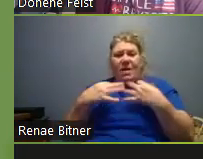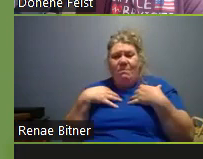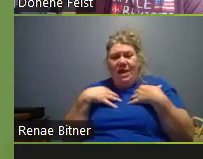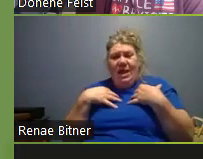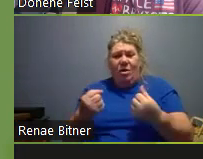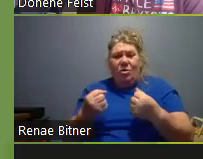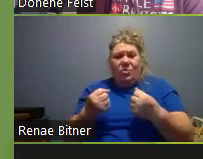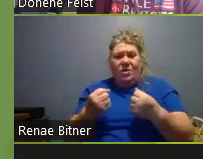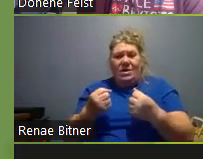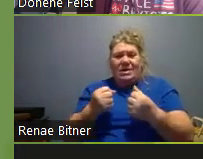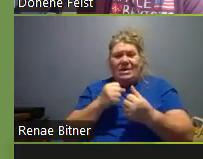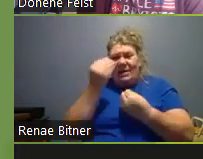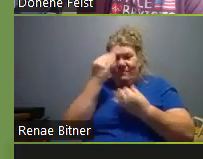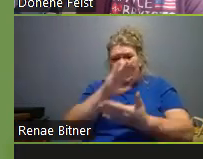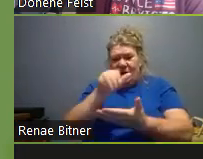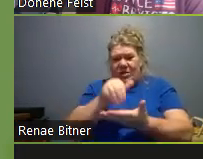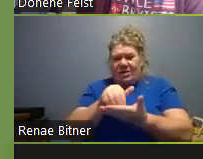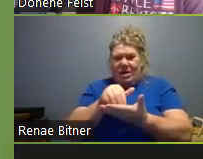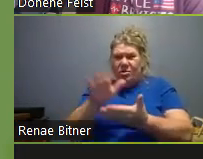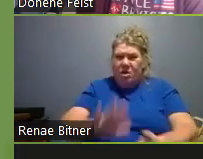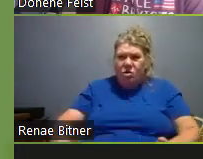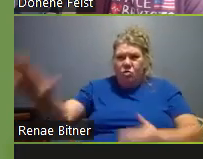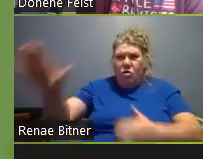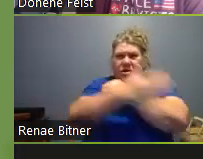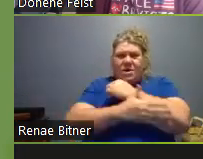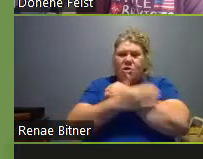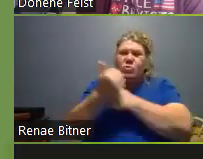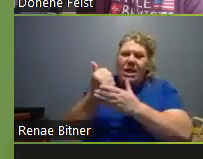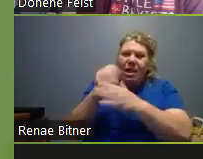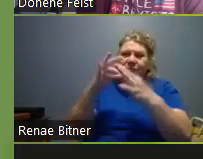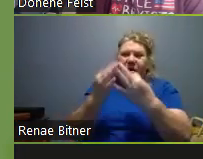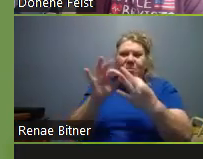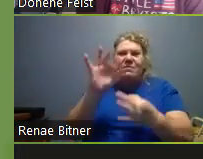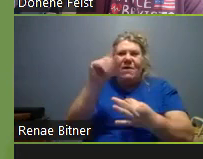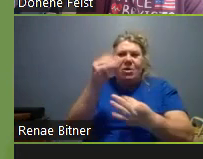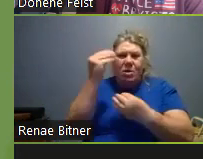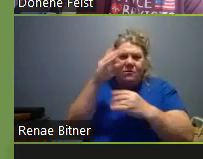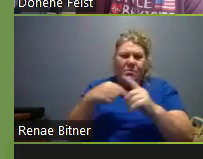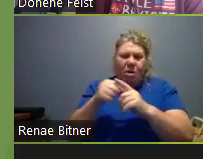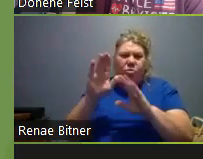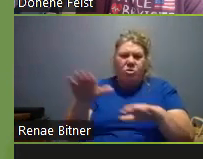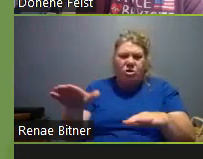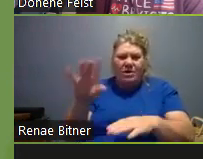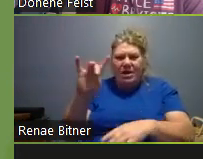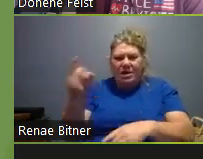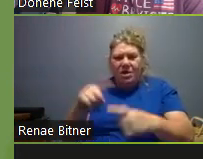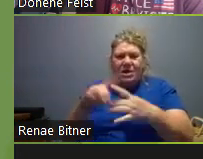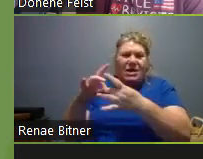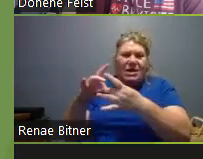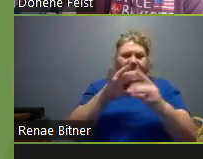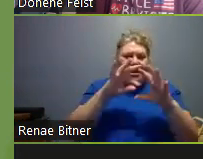the country really assist families in finding information about their child's diagnosis, connecting families to